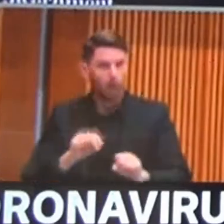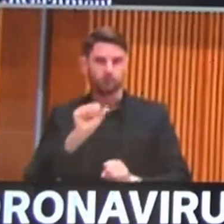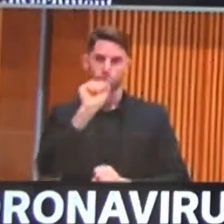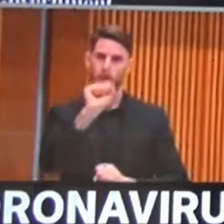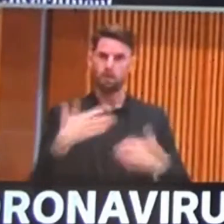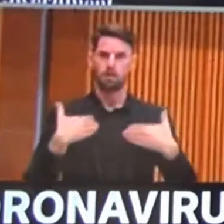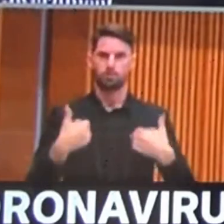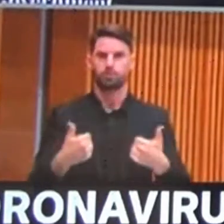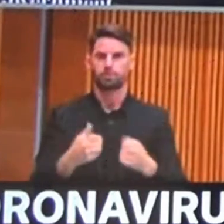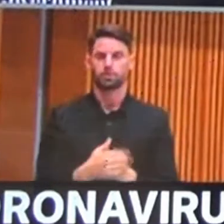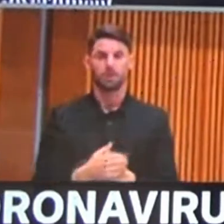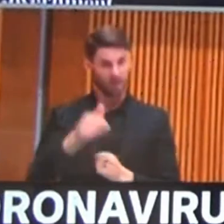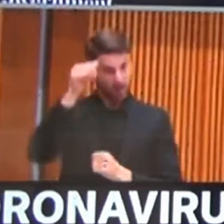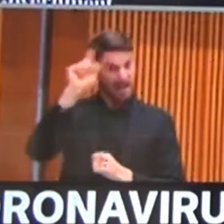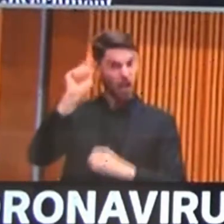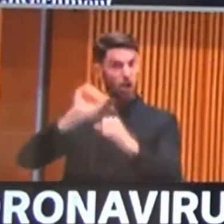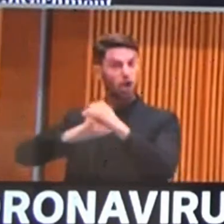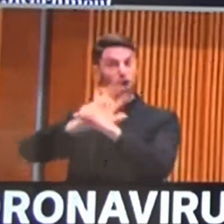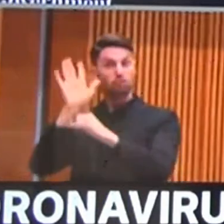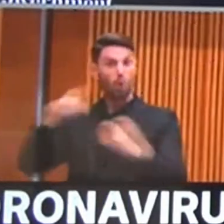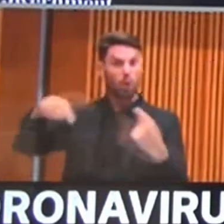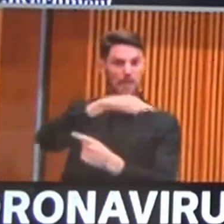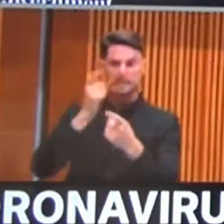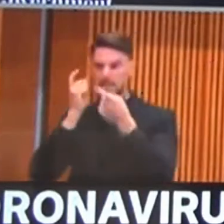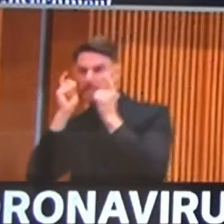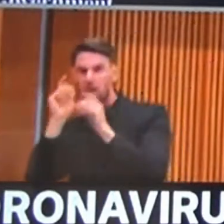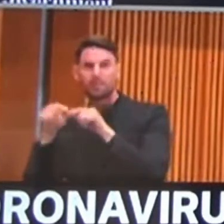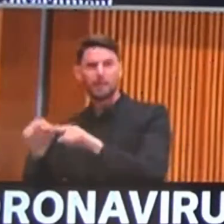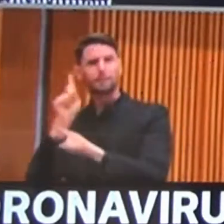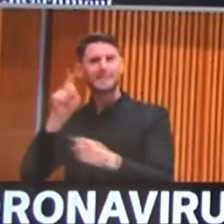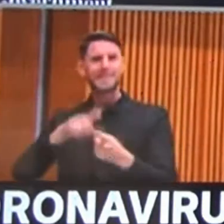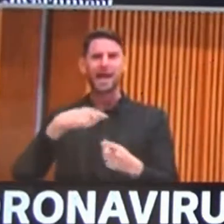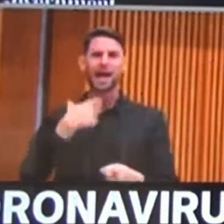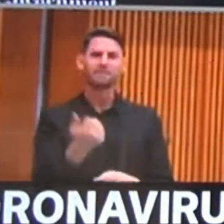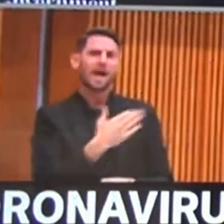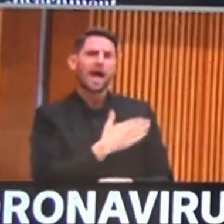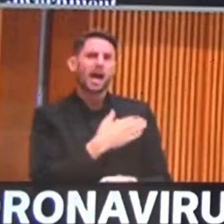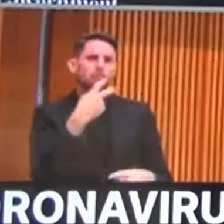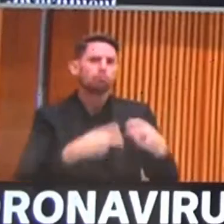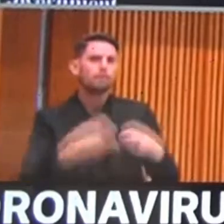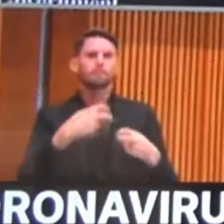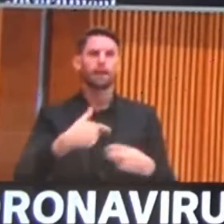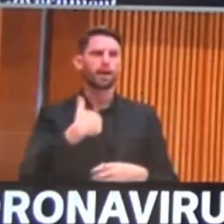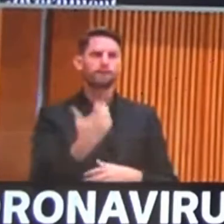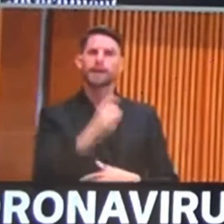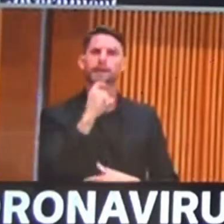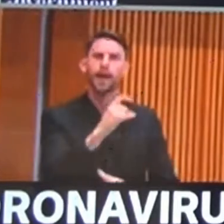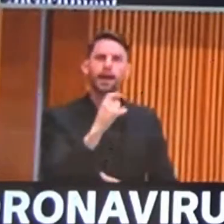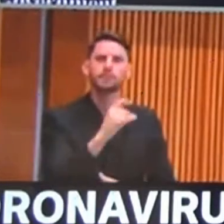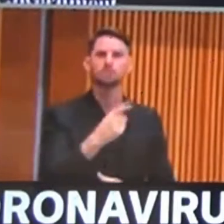coronavirus, we still have to take care of whether it's cardiac conditions, whether it's oncology conditions, whether